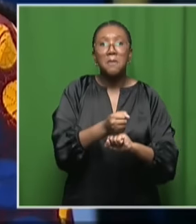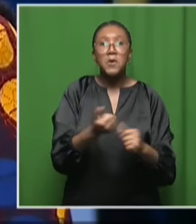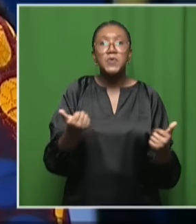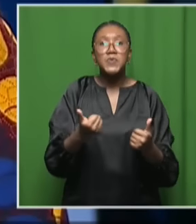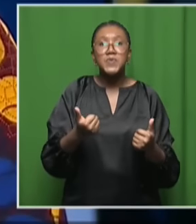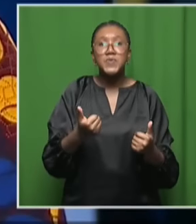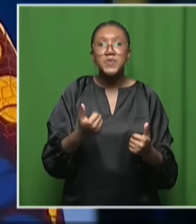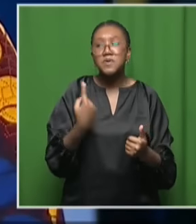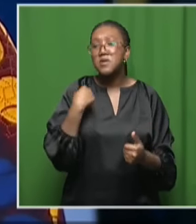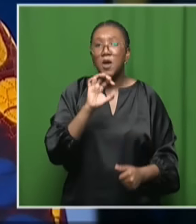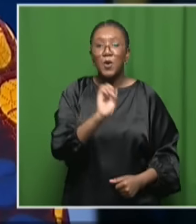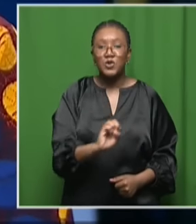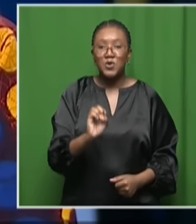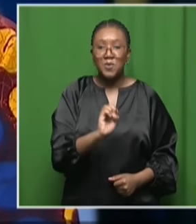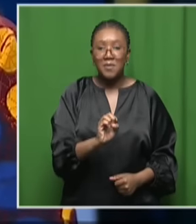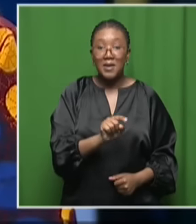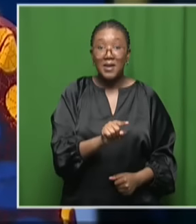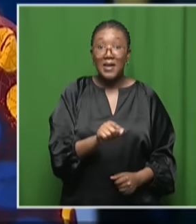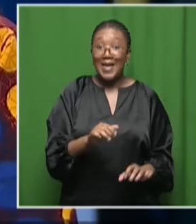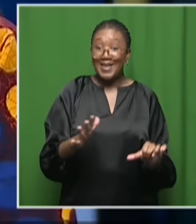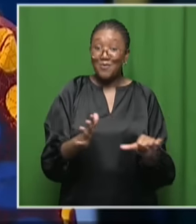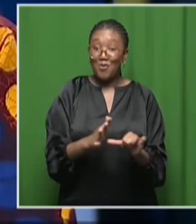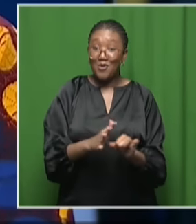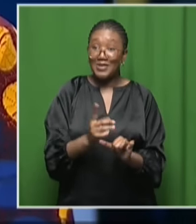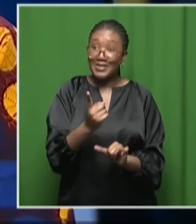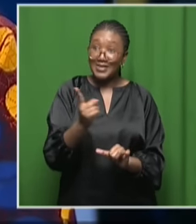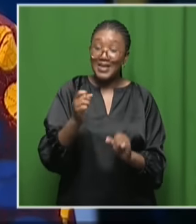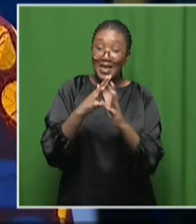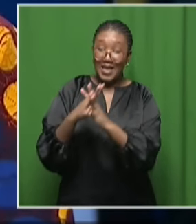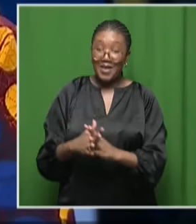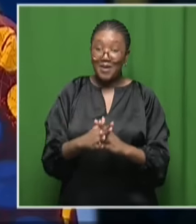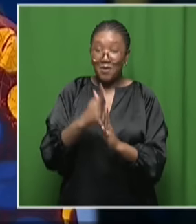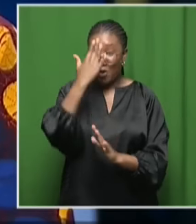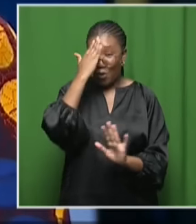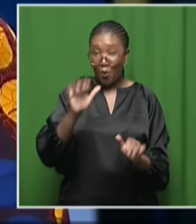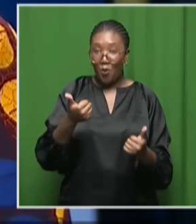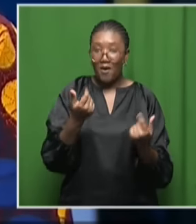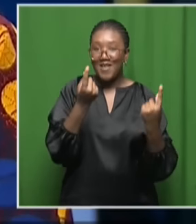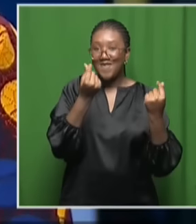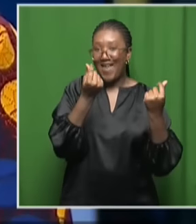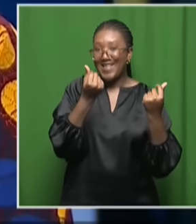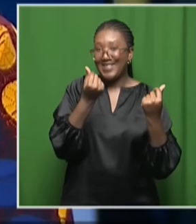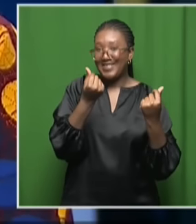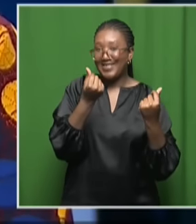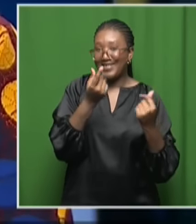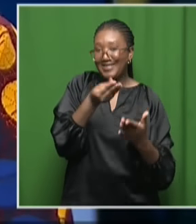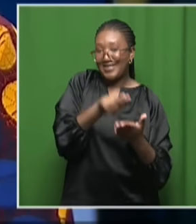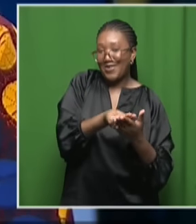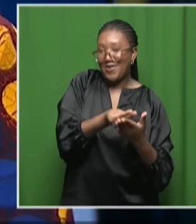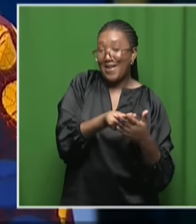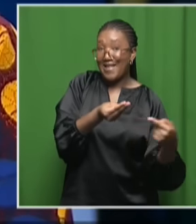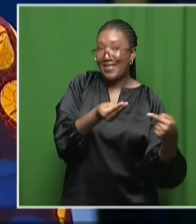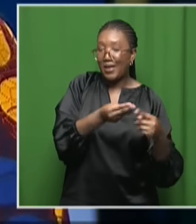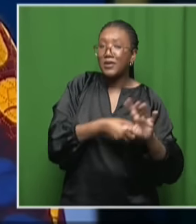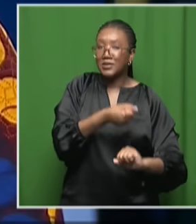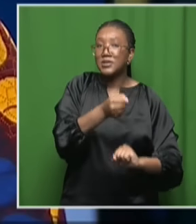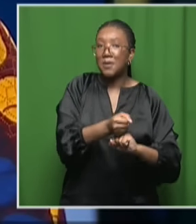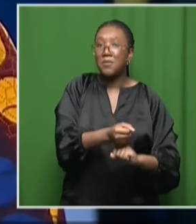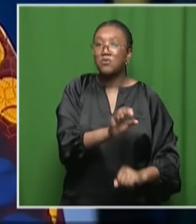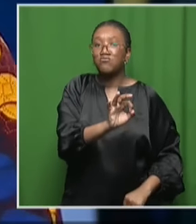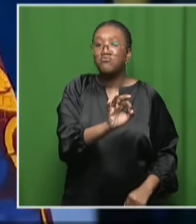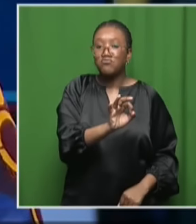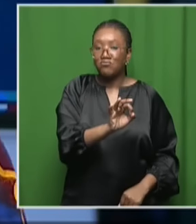So on the issues that are important to the United States around finance and the economy in that way,